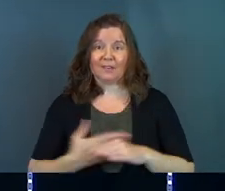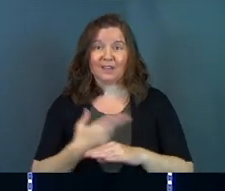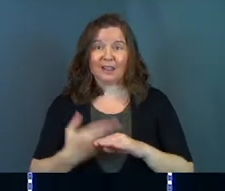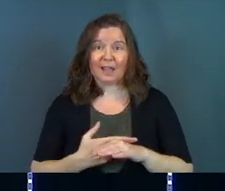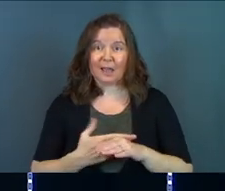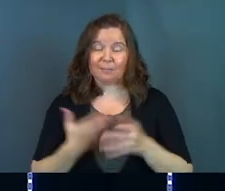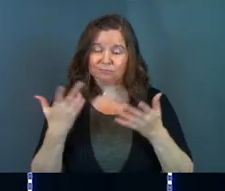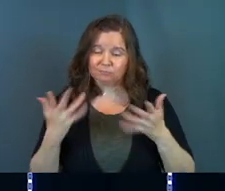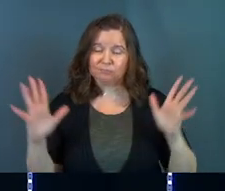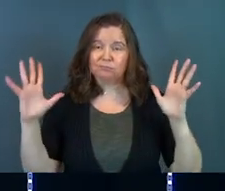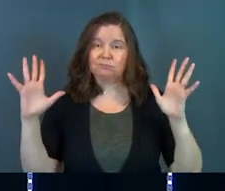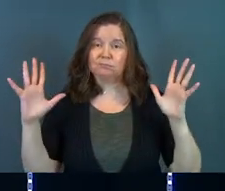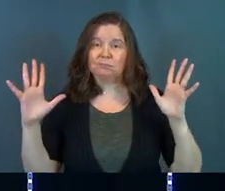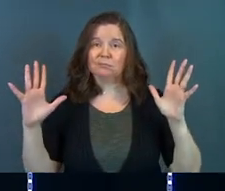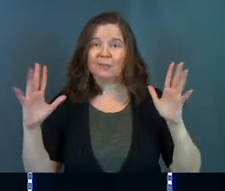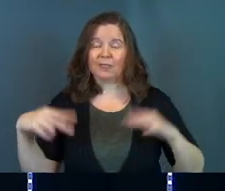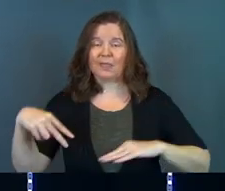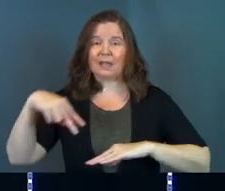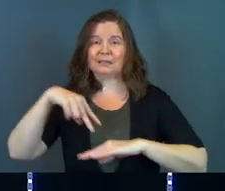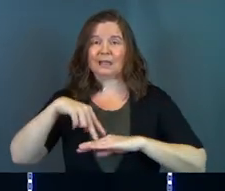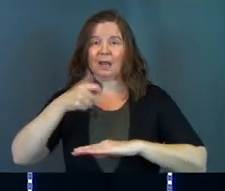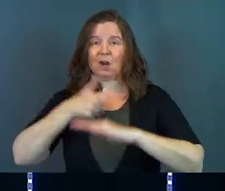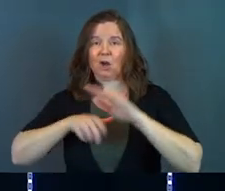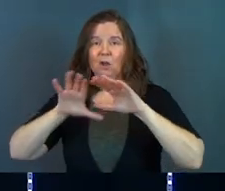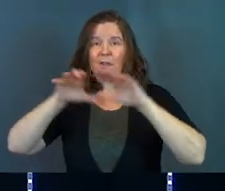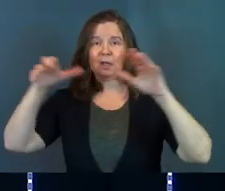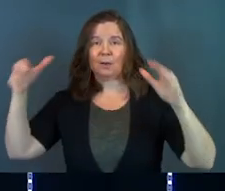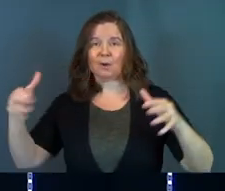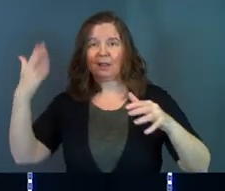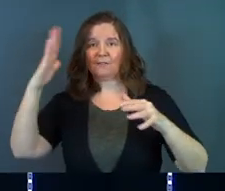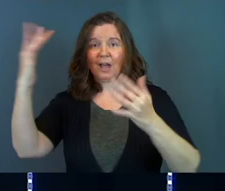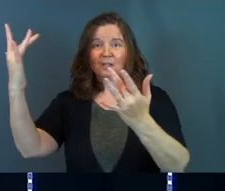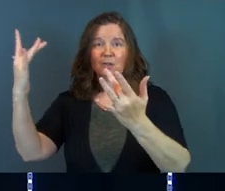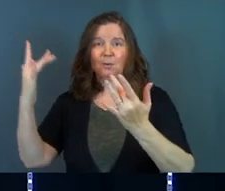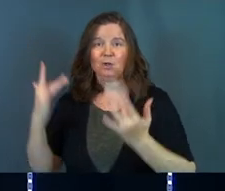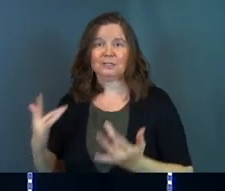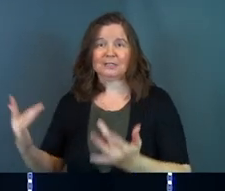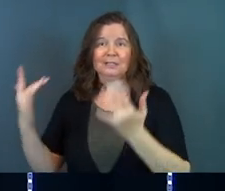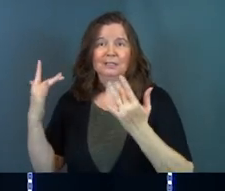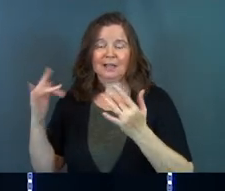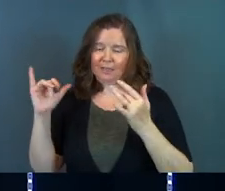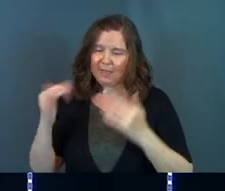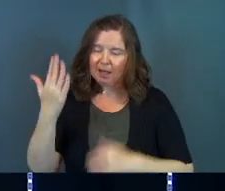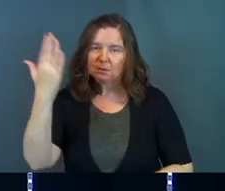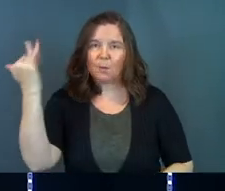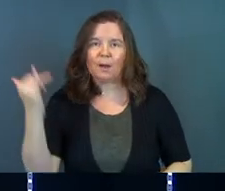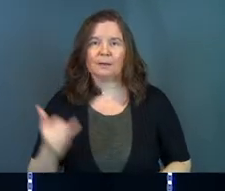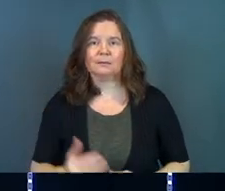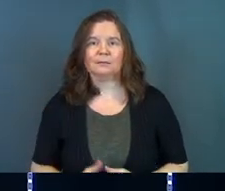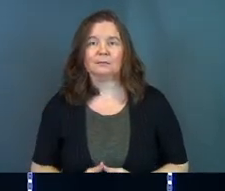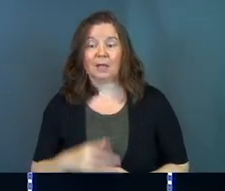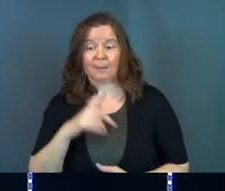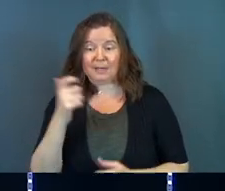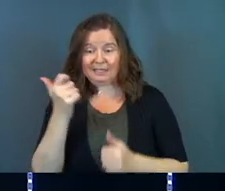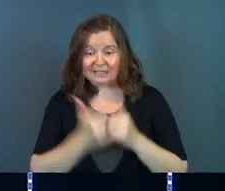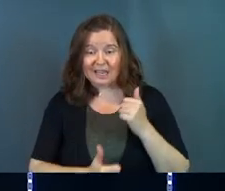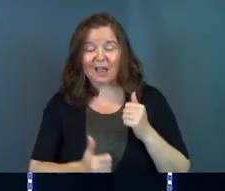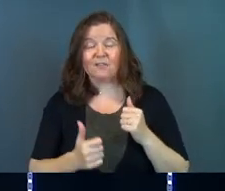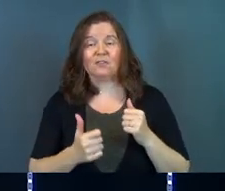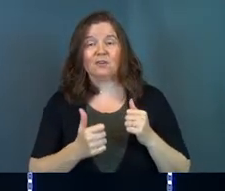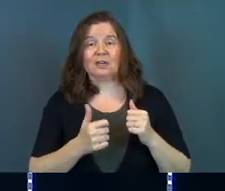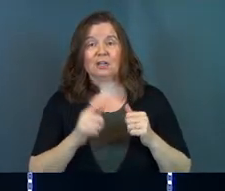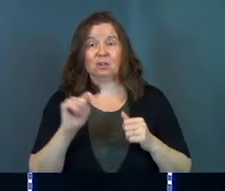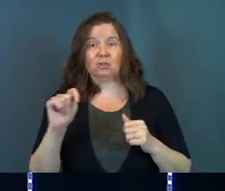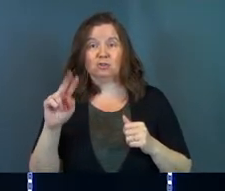Lamb. They stand under the umbrella of God's mercy. That's why. Because every